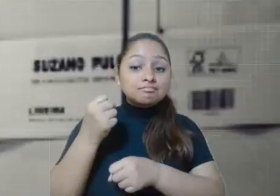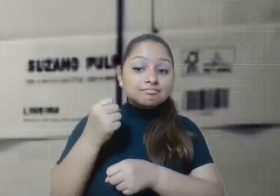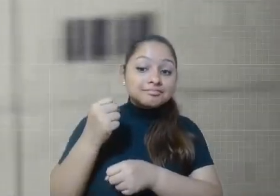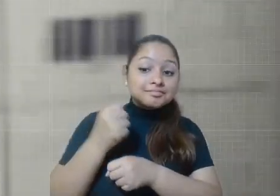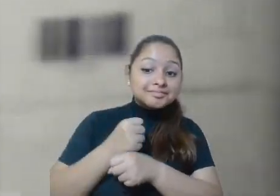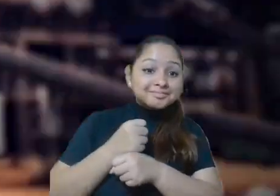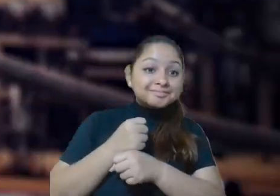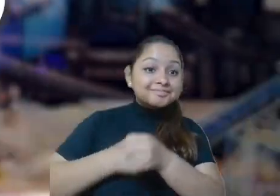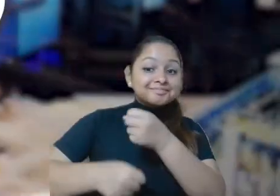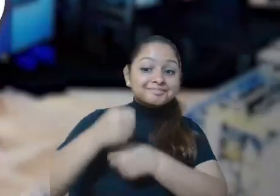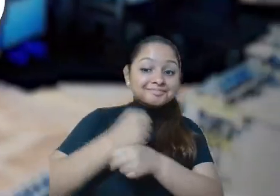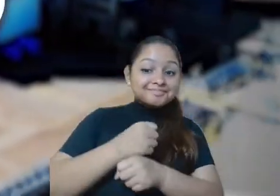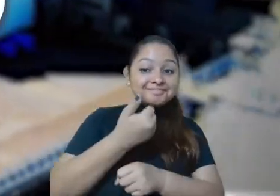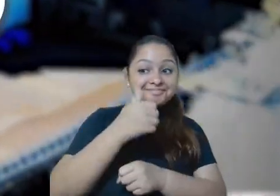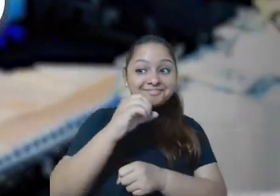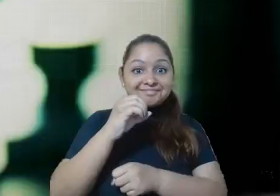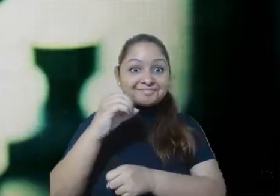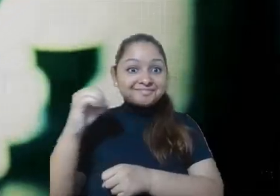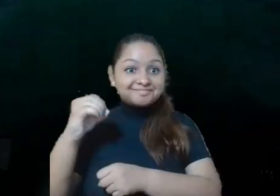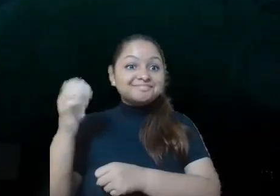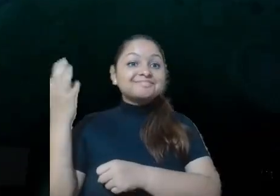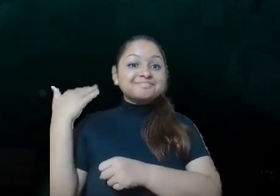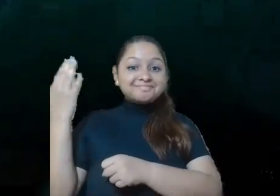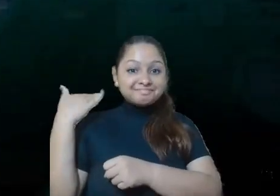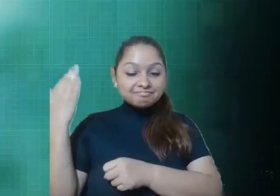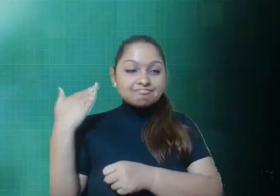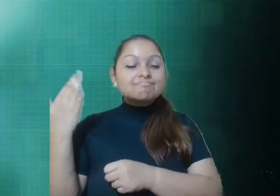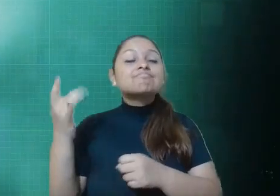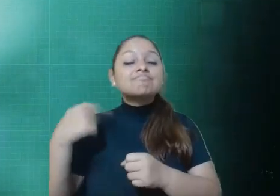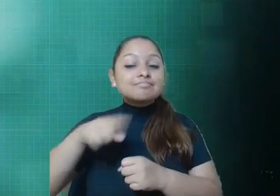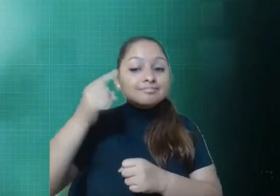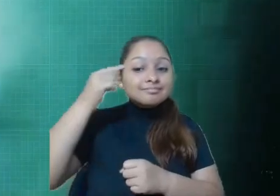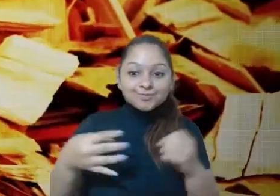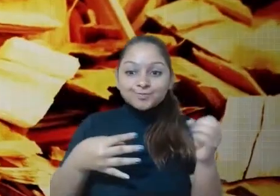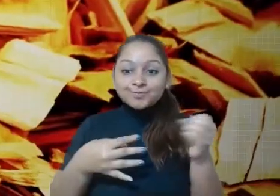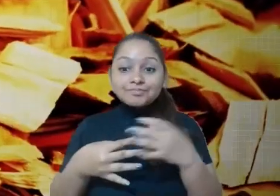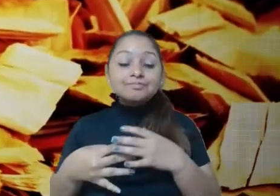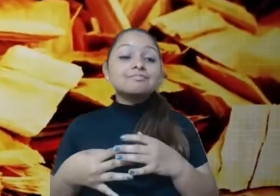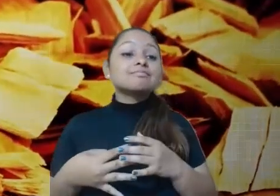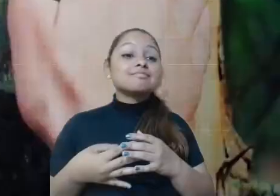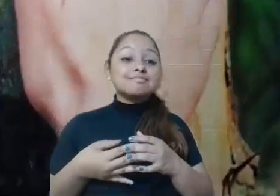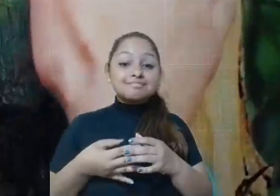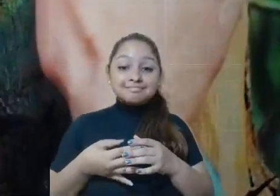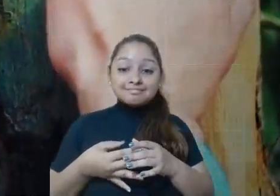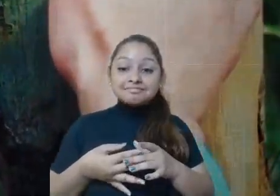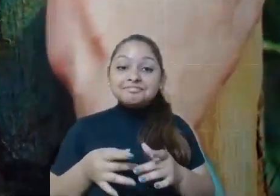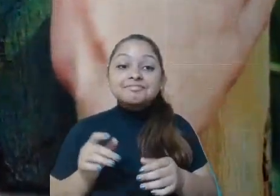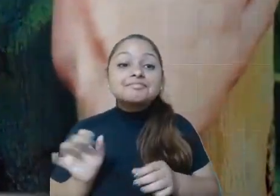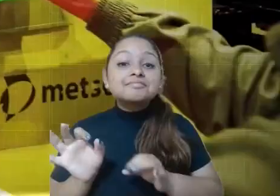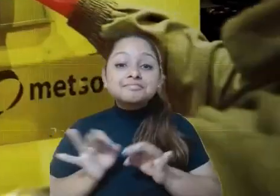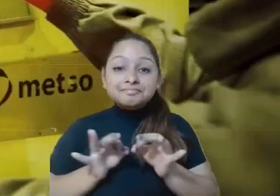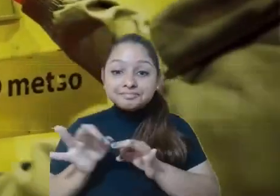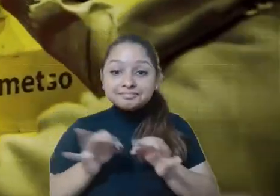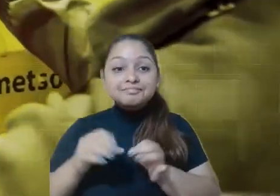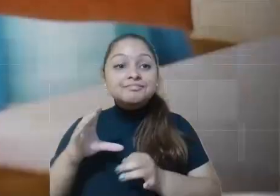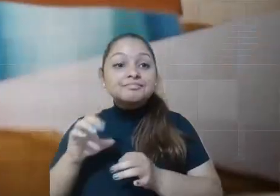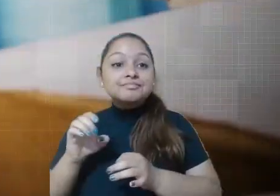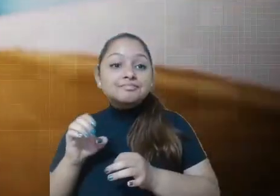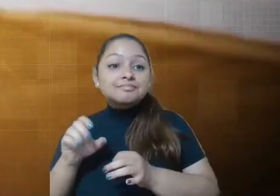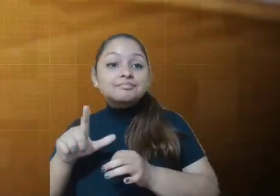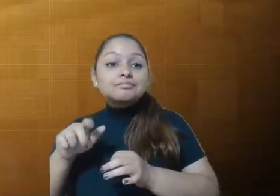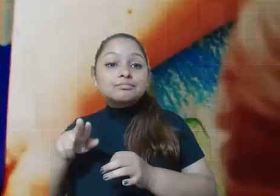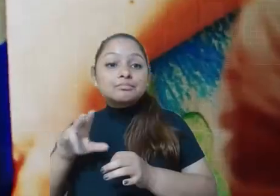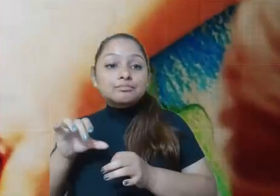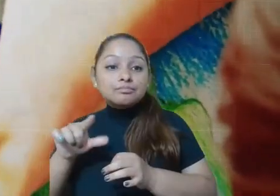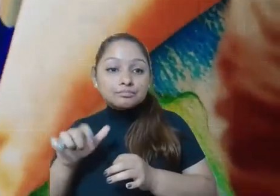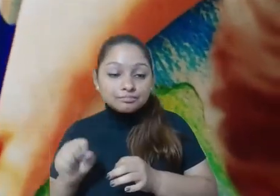it's driven by pioneerism, change and renovation. That is how it developed the pulp based on the